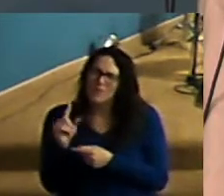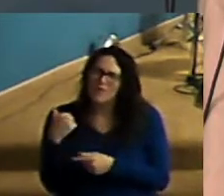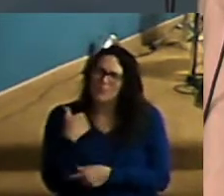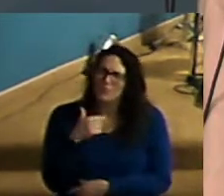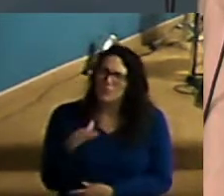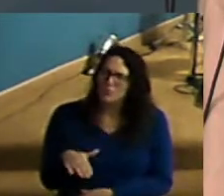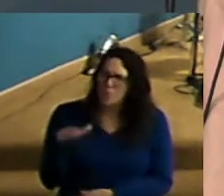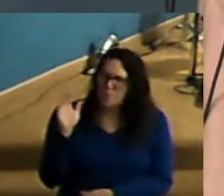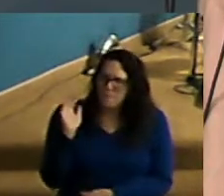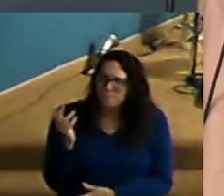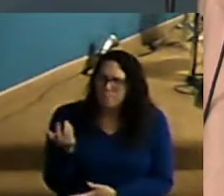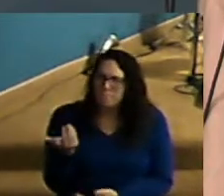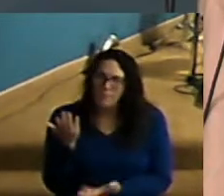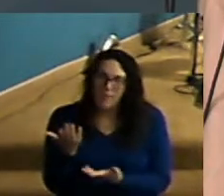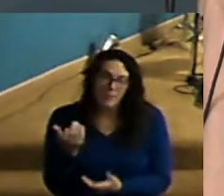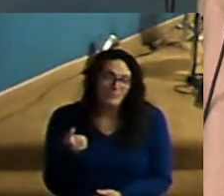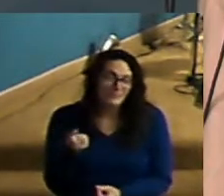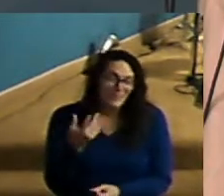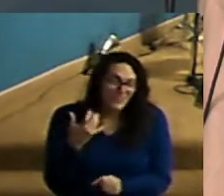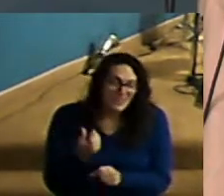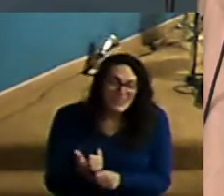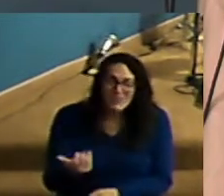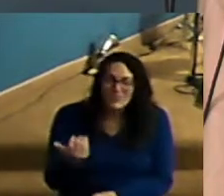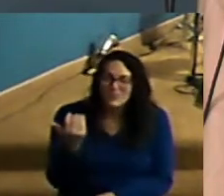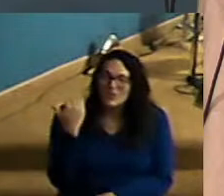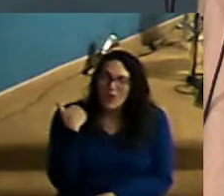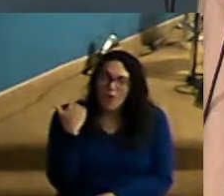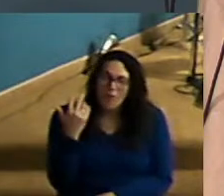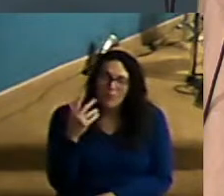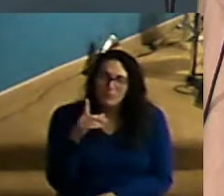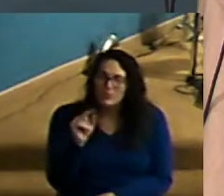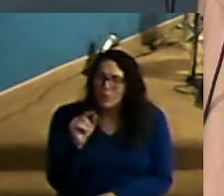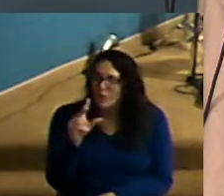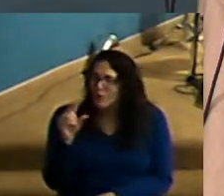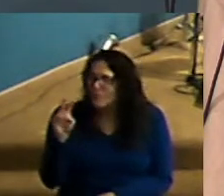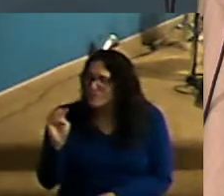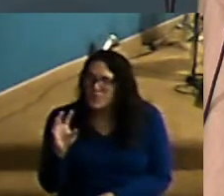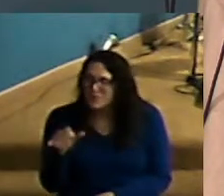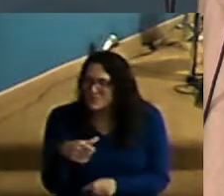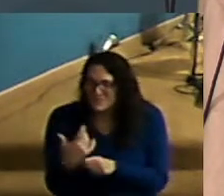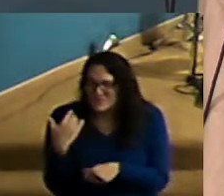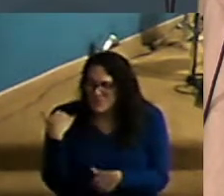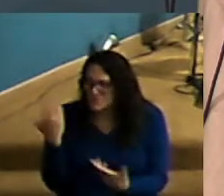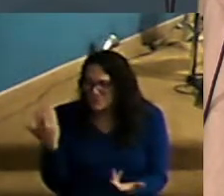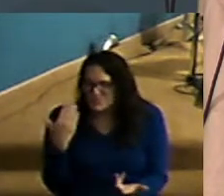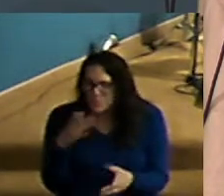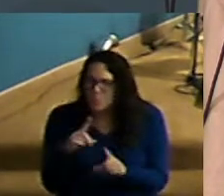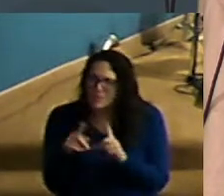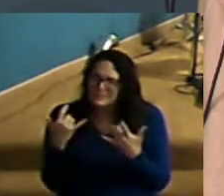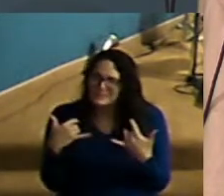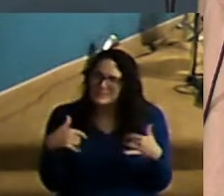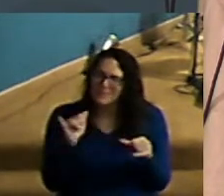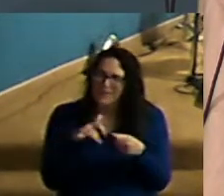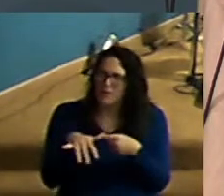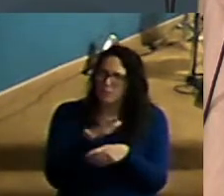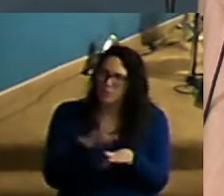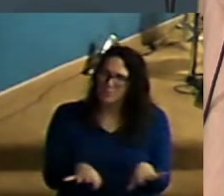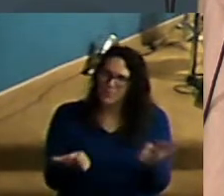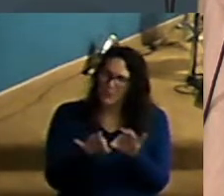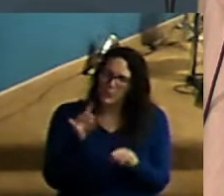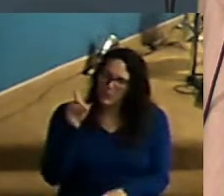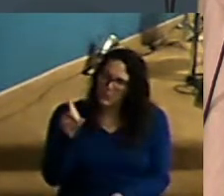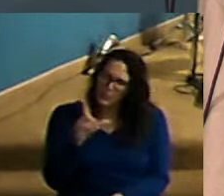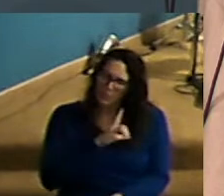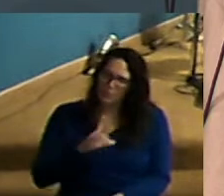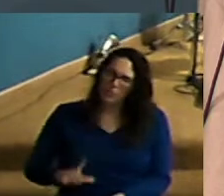where we grew up. Maybe it was years, decades ago, but it's still important to you. And Lord, I want to pray for